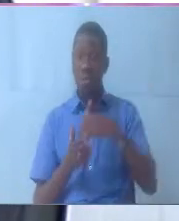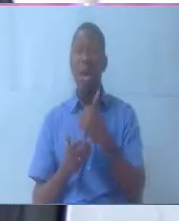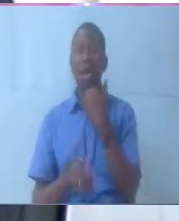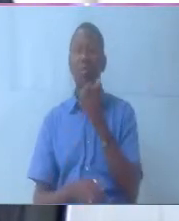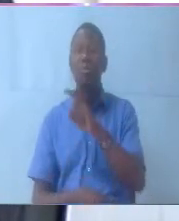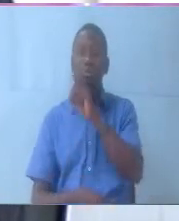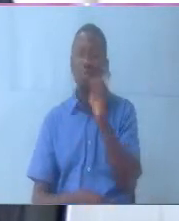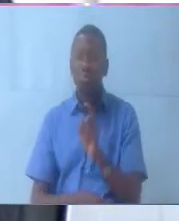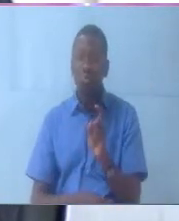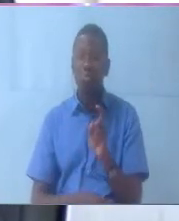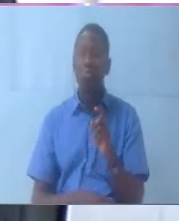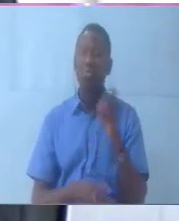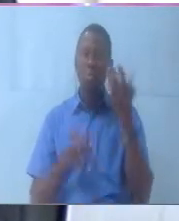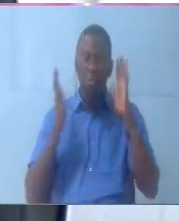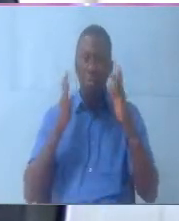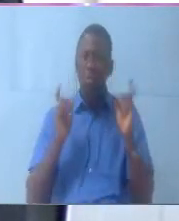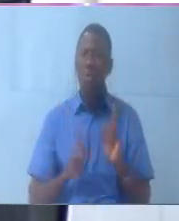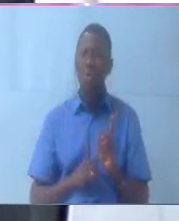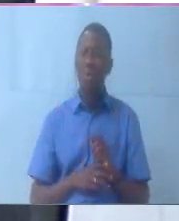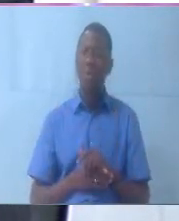because I lack jurisdiction. They said I've committed an offense. That